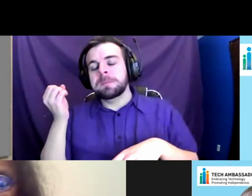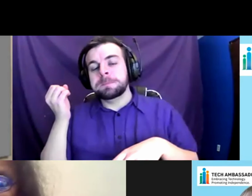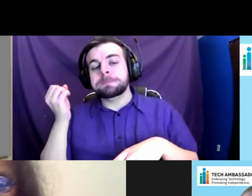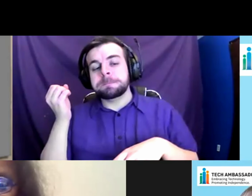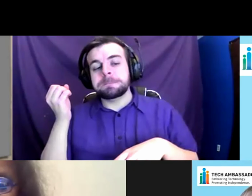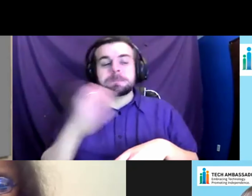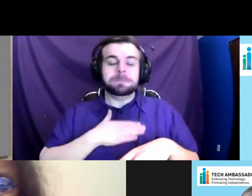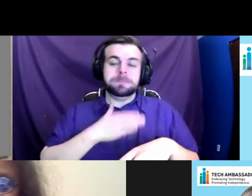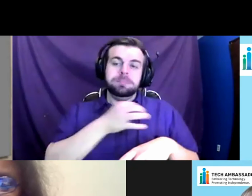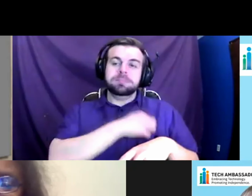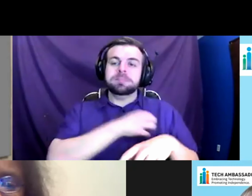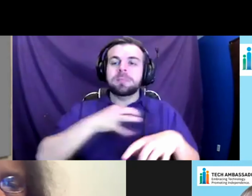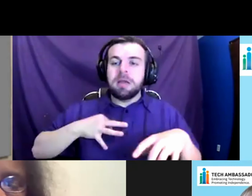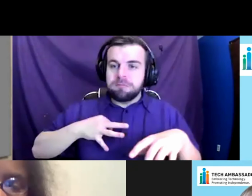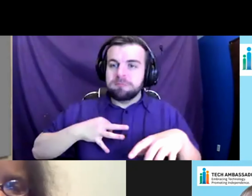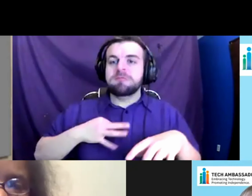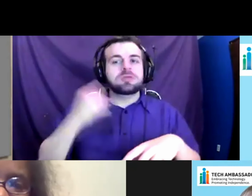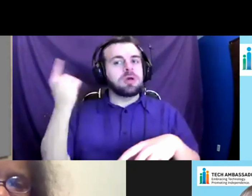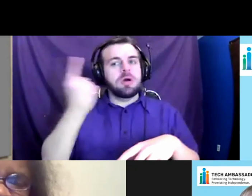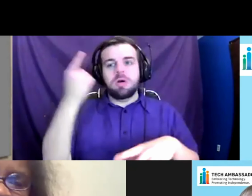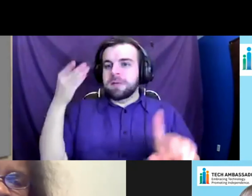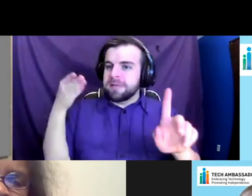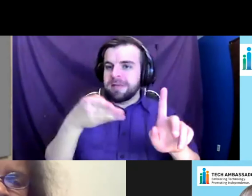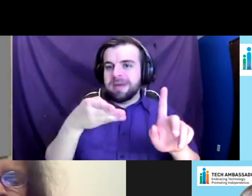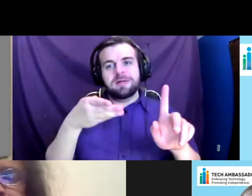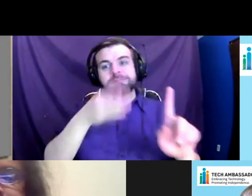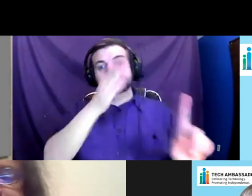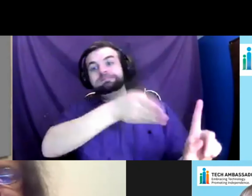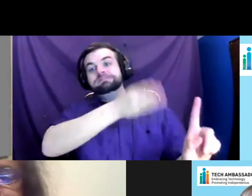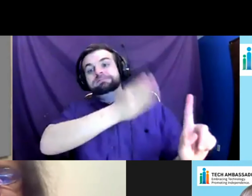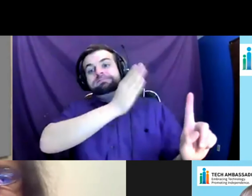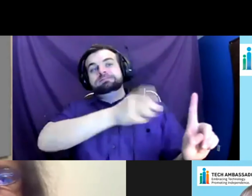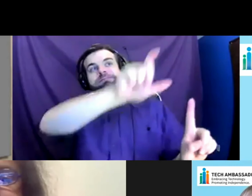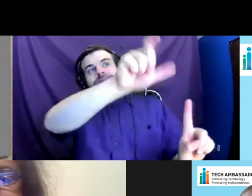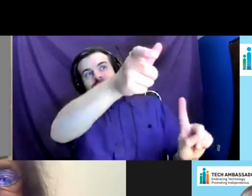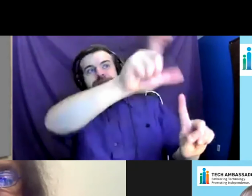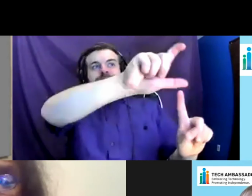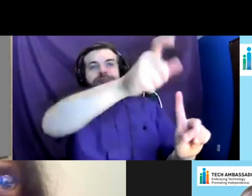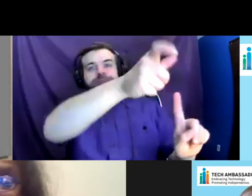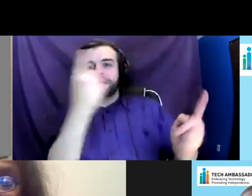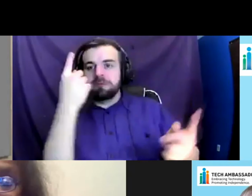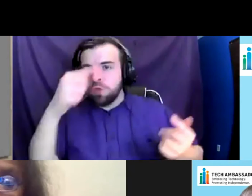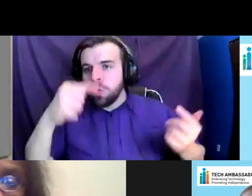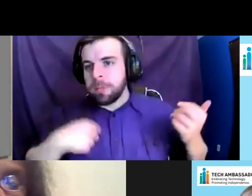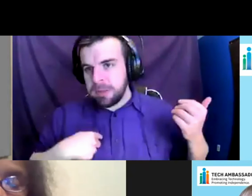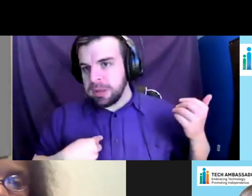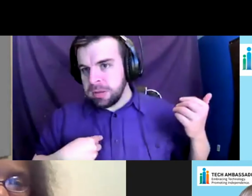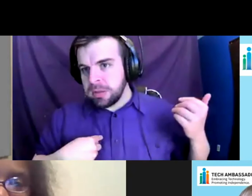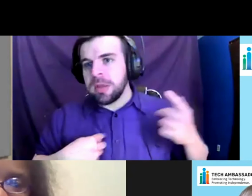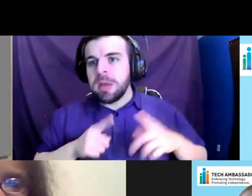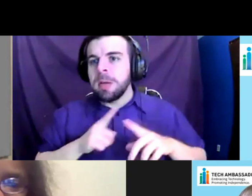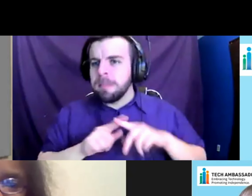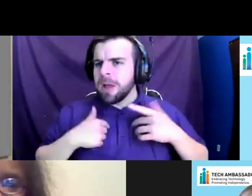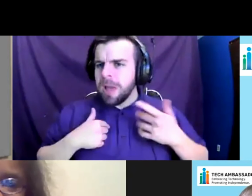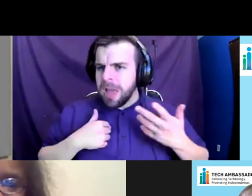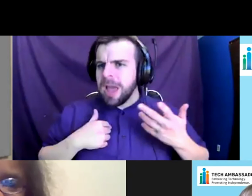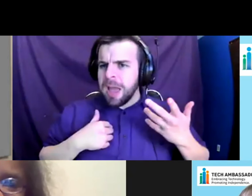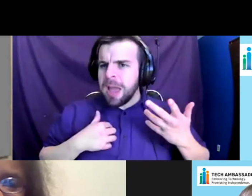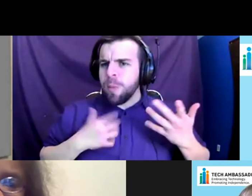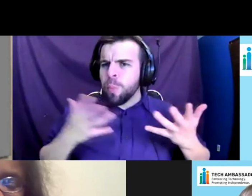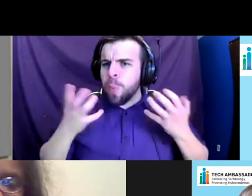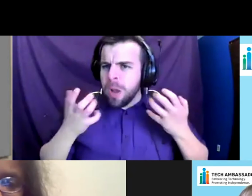was always there and they did it for me. But I Yeah. wanted to have a little bit of independence and see it for myself and